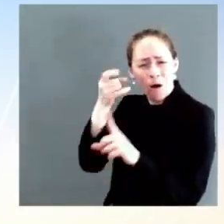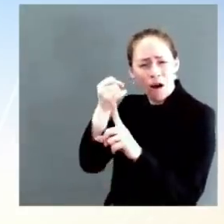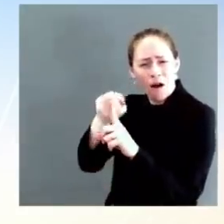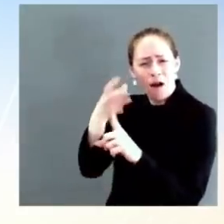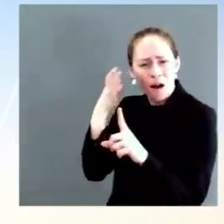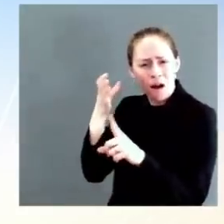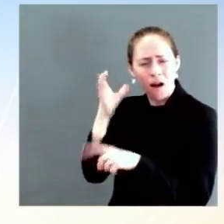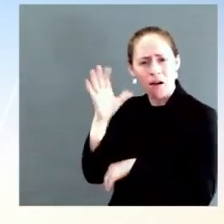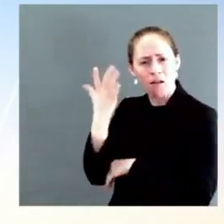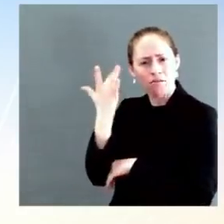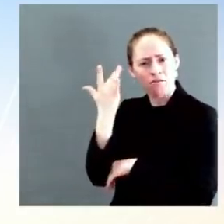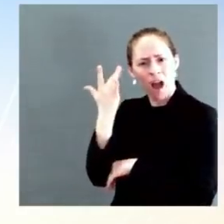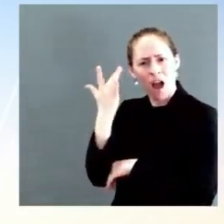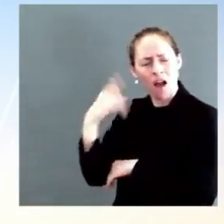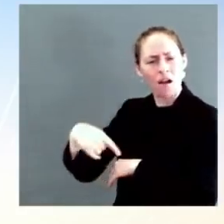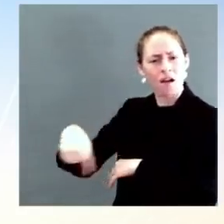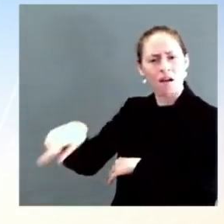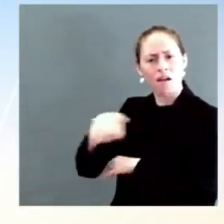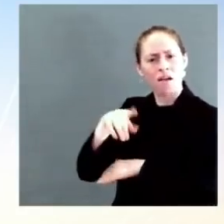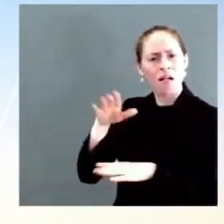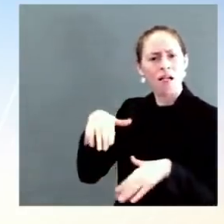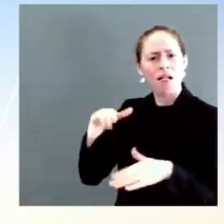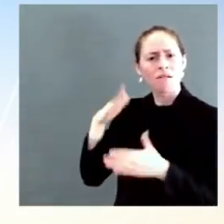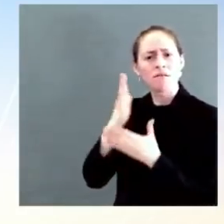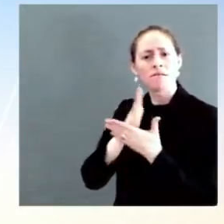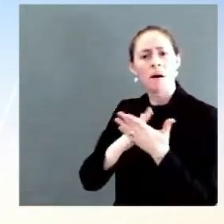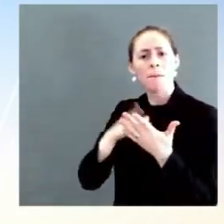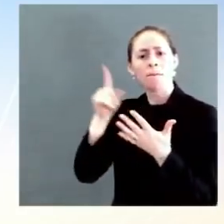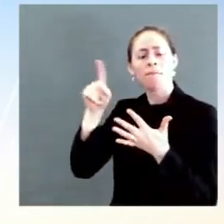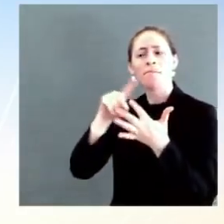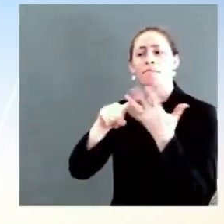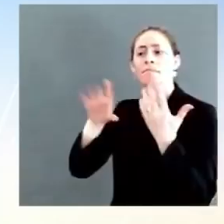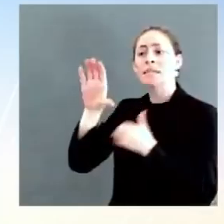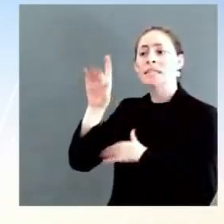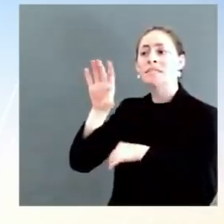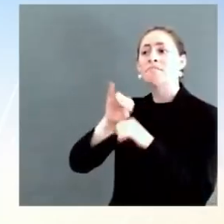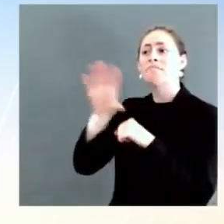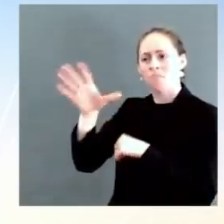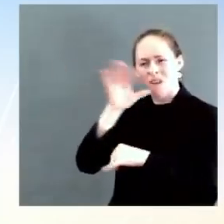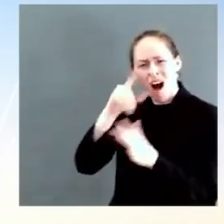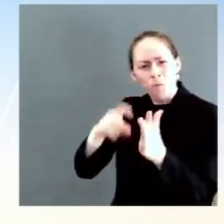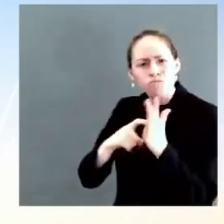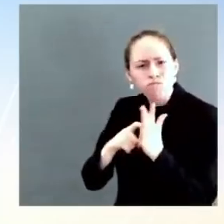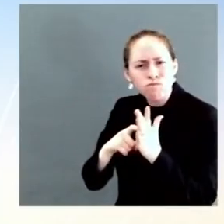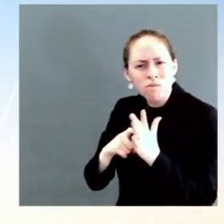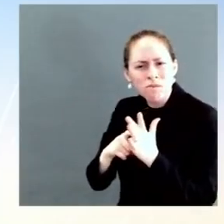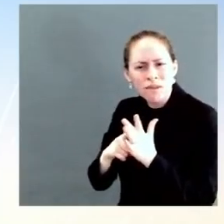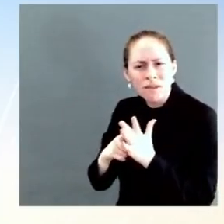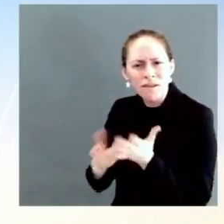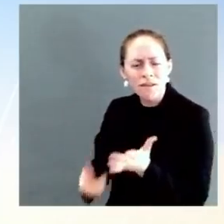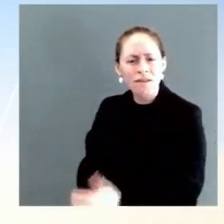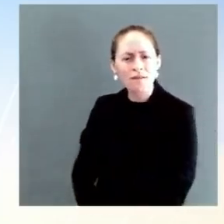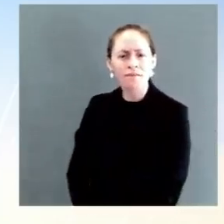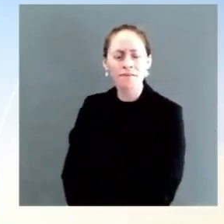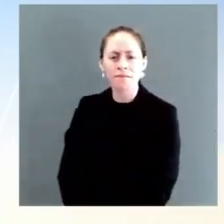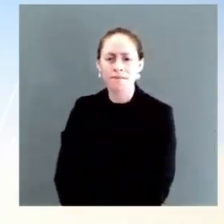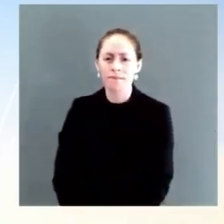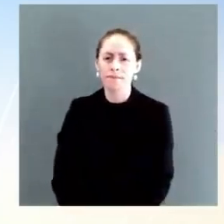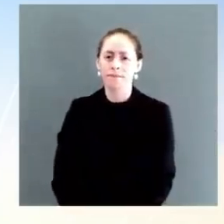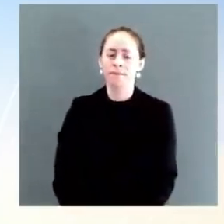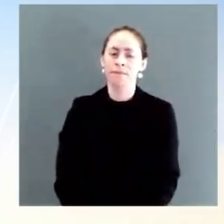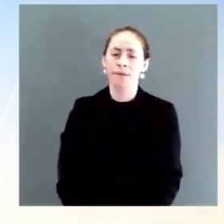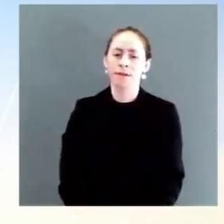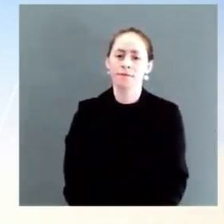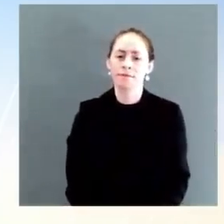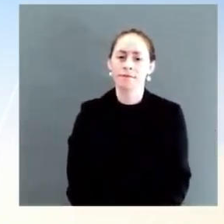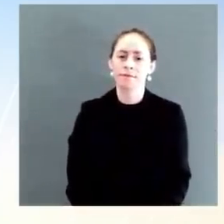the recommendations of our health and medical advisors. Obviously, there are recommendations that have been made, as you saw the CDC statement last night. Recommendations